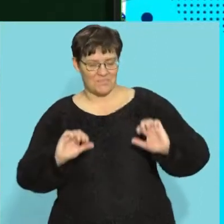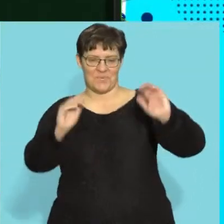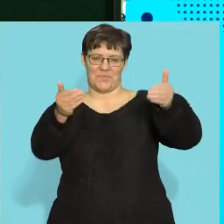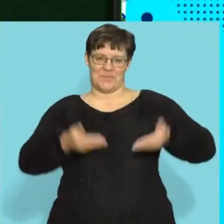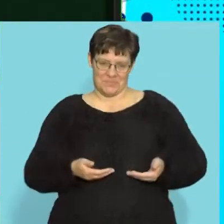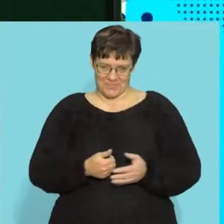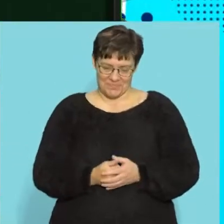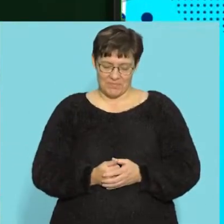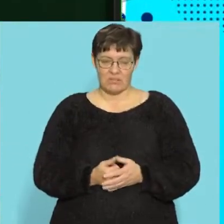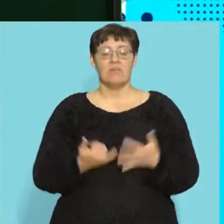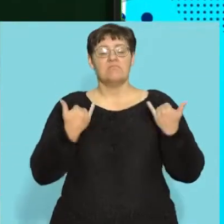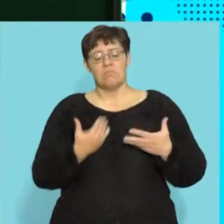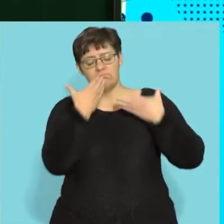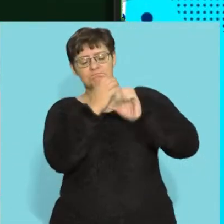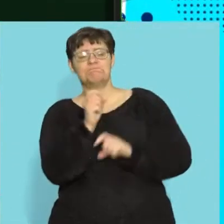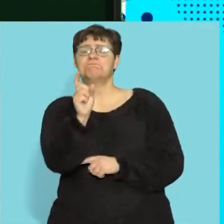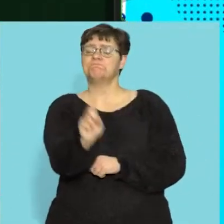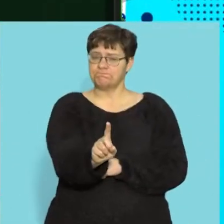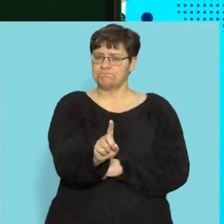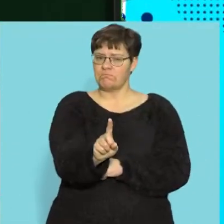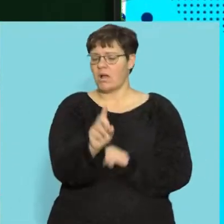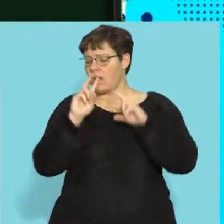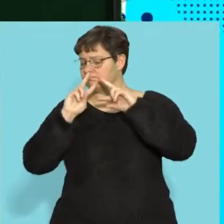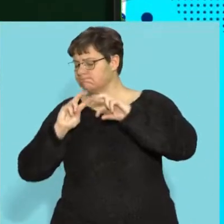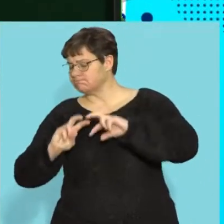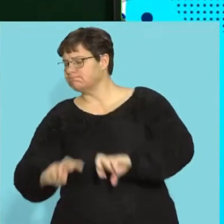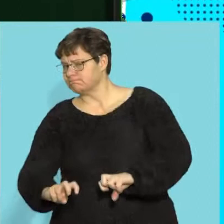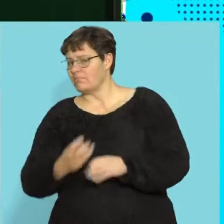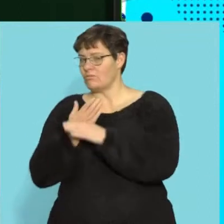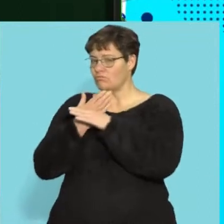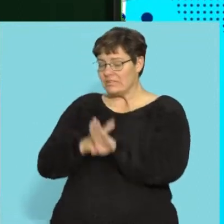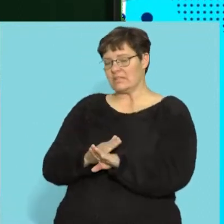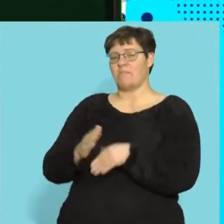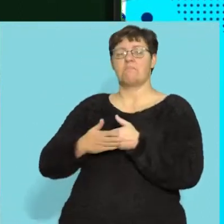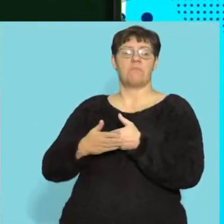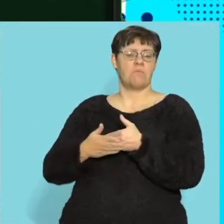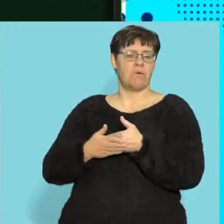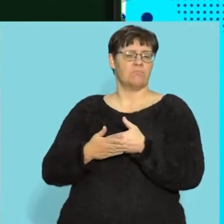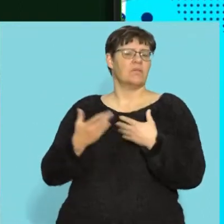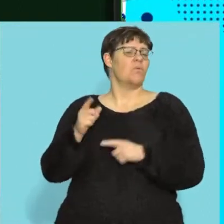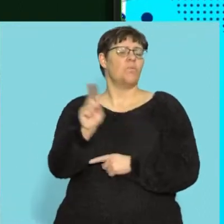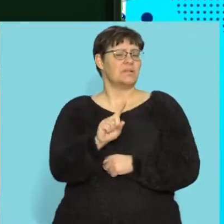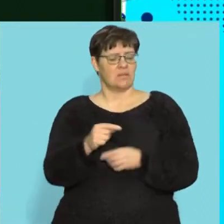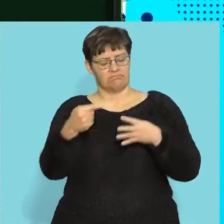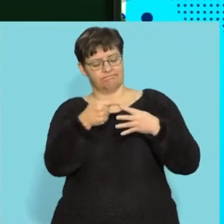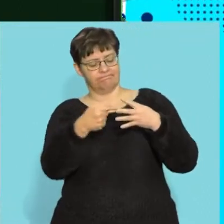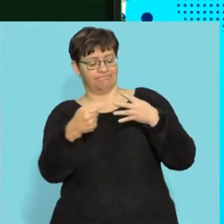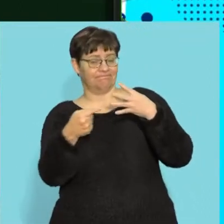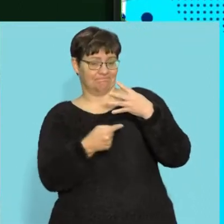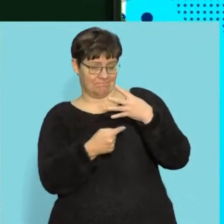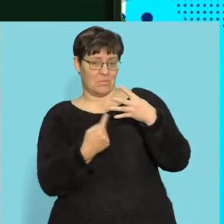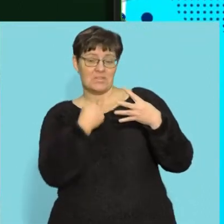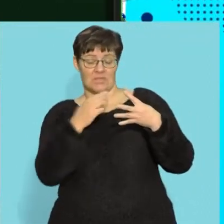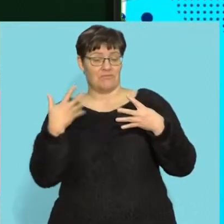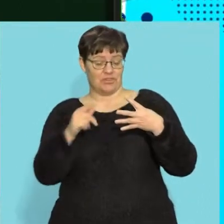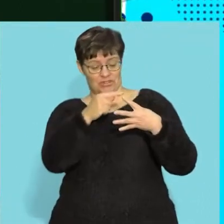Welcome back to our session. Now we want to focus our attention on exploring resistance further in as far as the 4